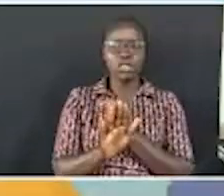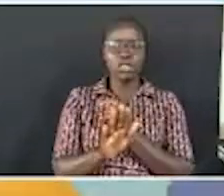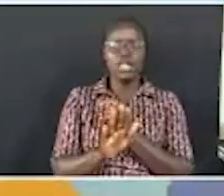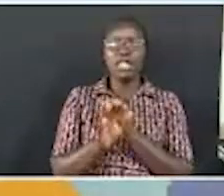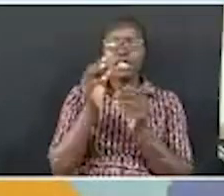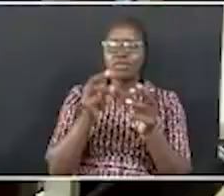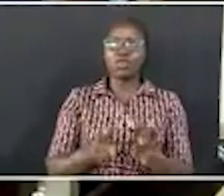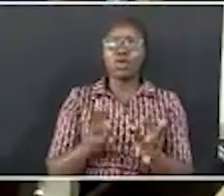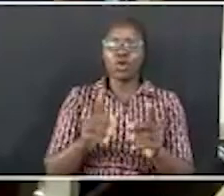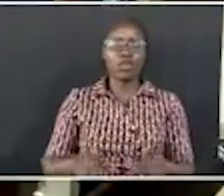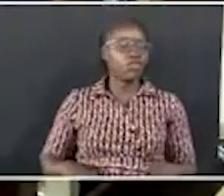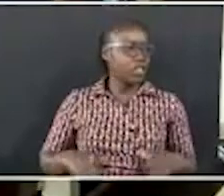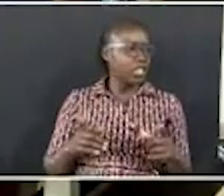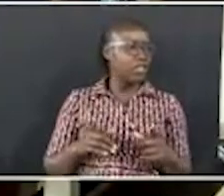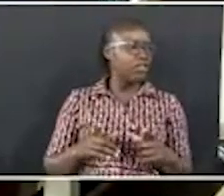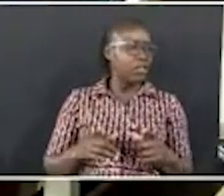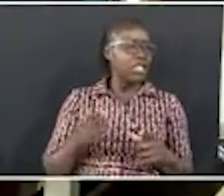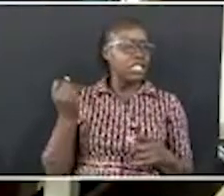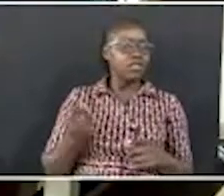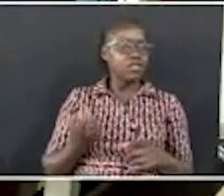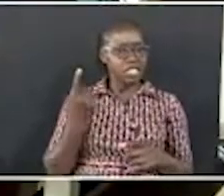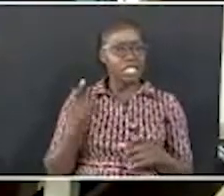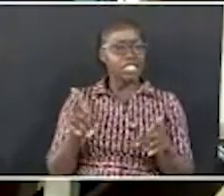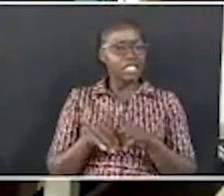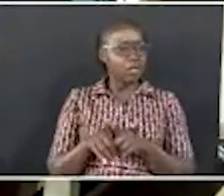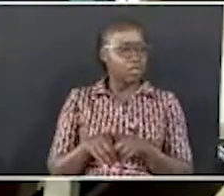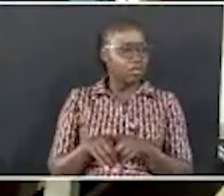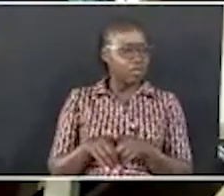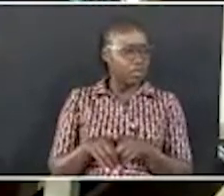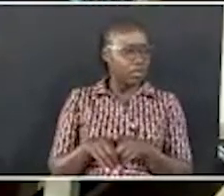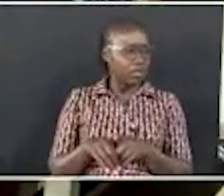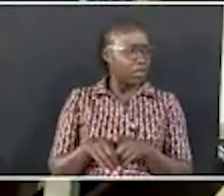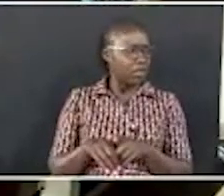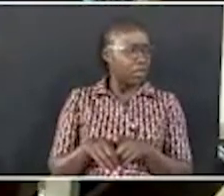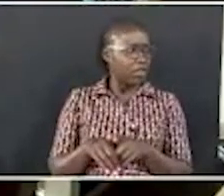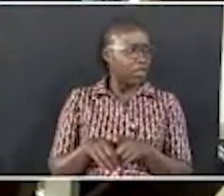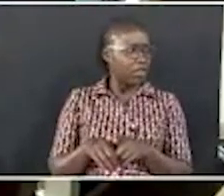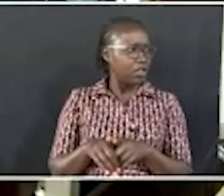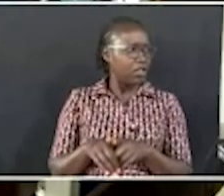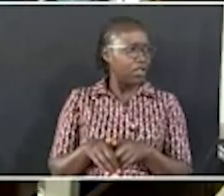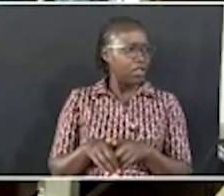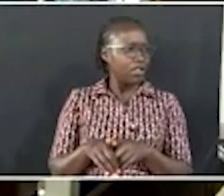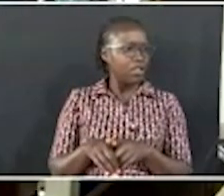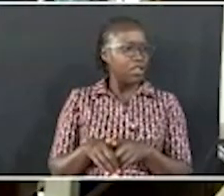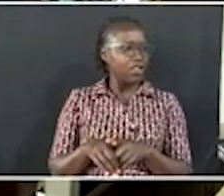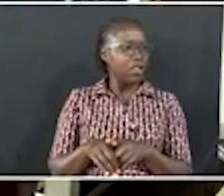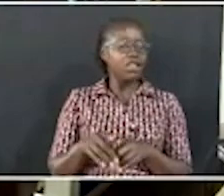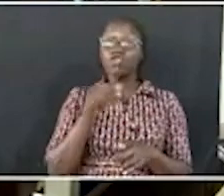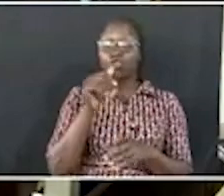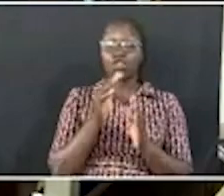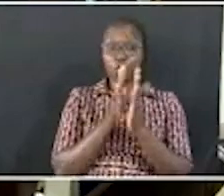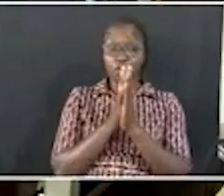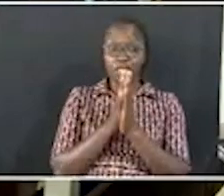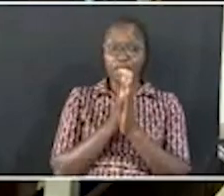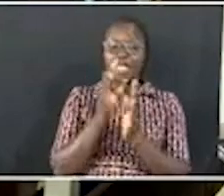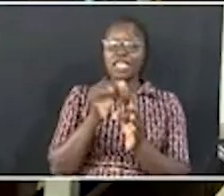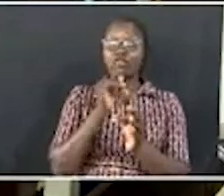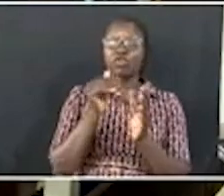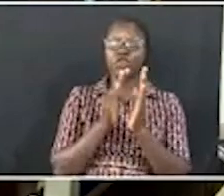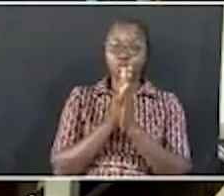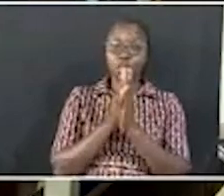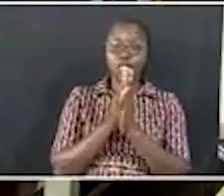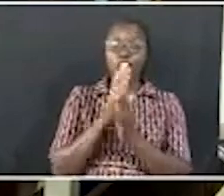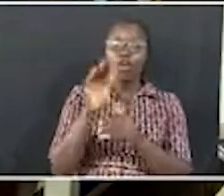is your way of life. If you understand that, say amen. Amen. And so we are saying, don't pray if you